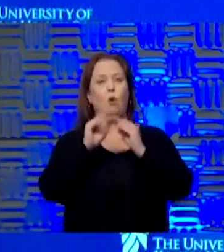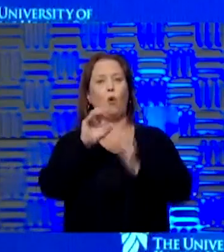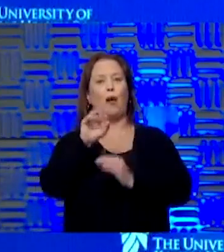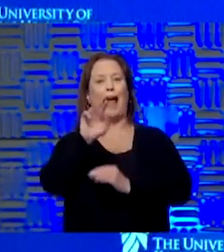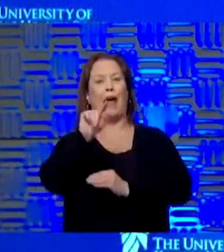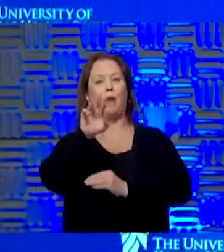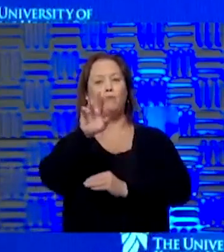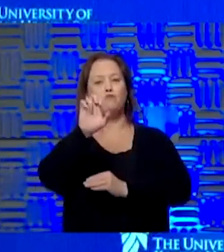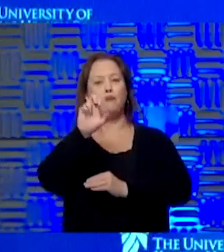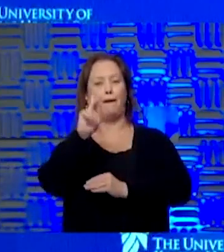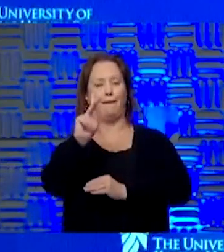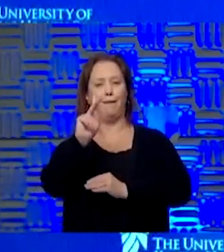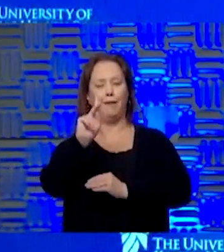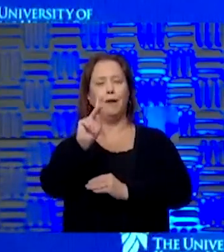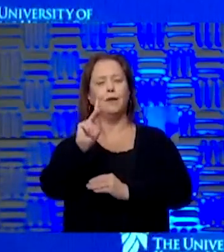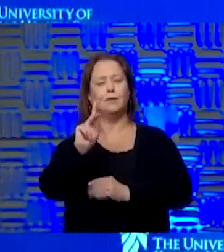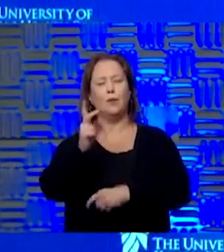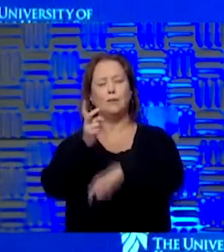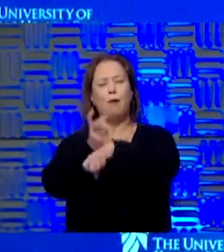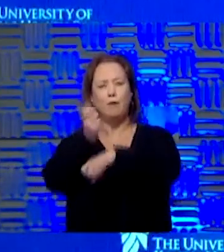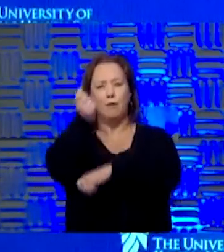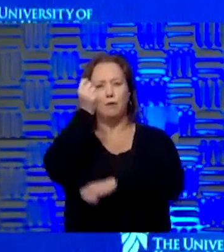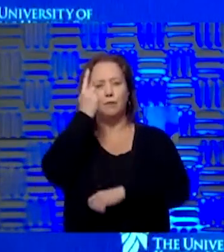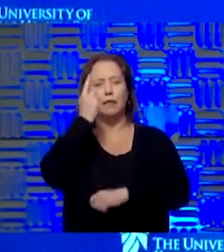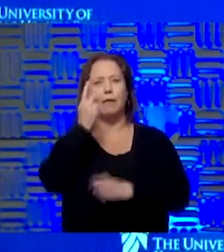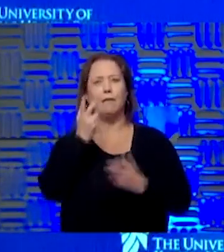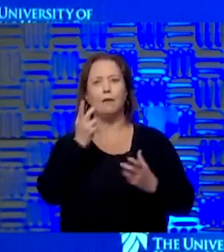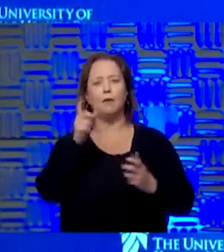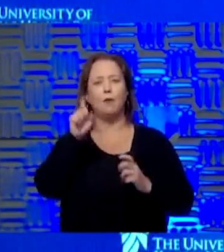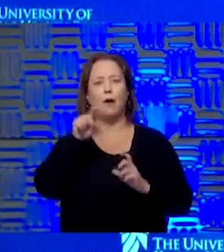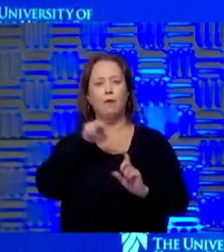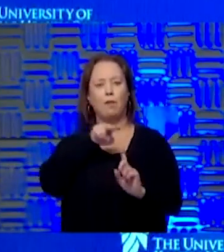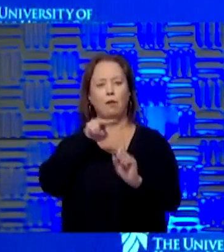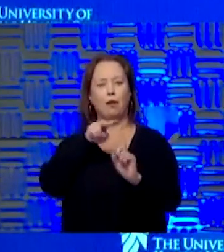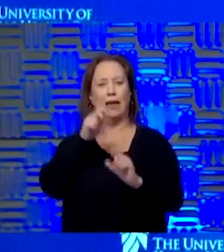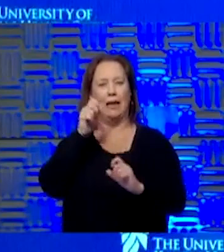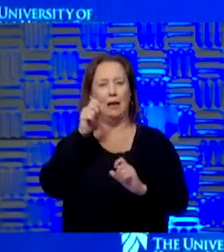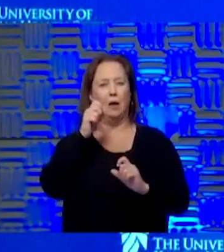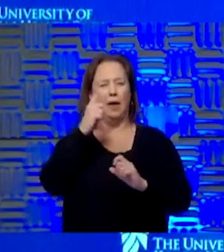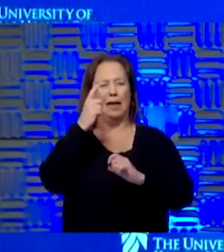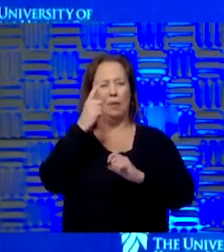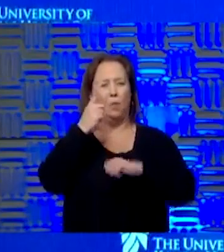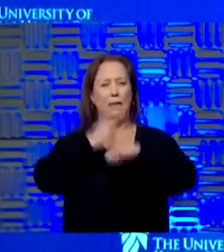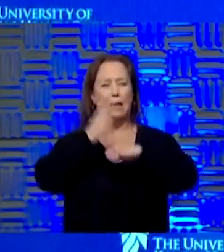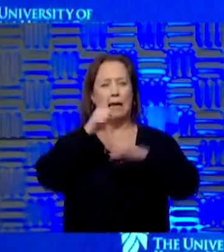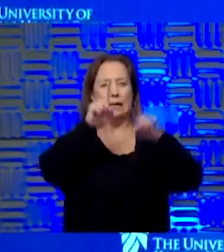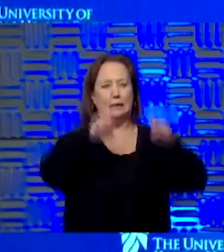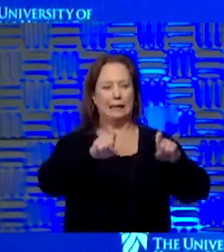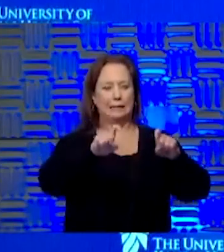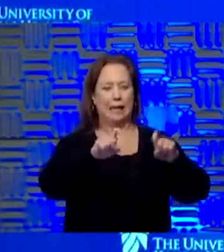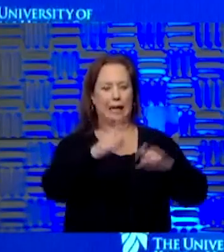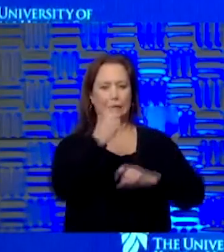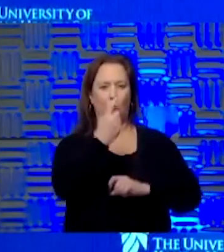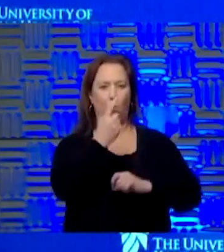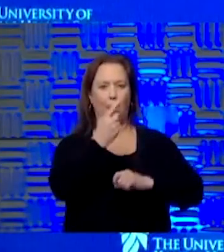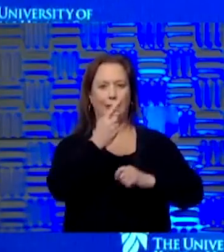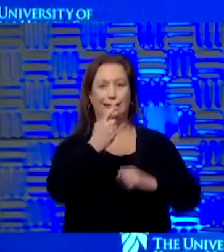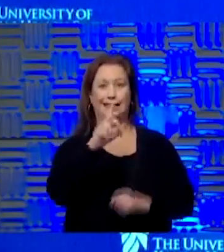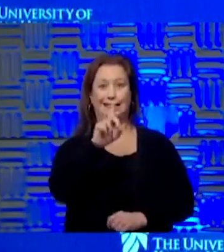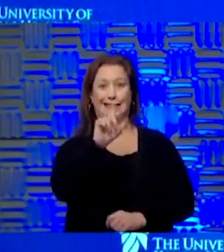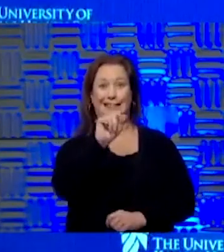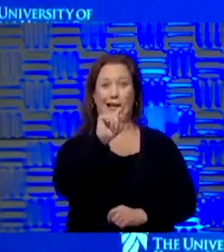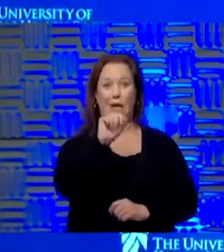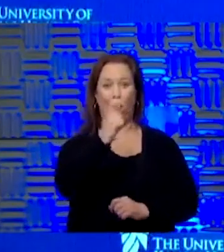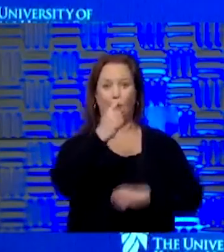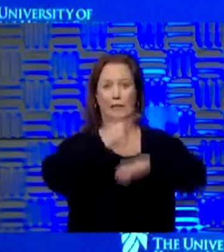it's kind of a hard thing to interpret. You almost have to look at a day's test results as a standalone day, and